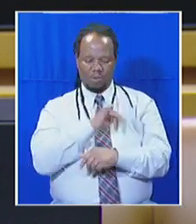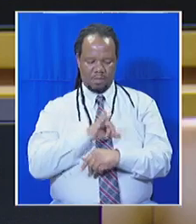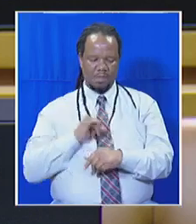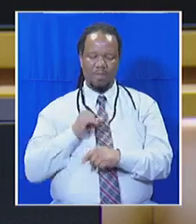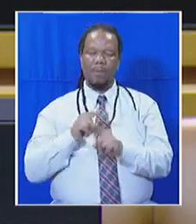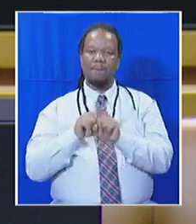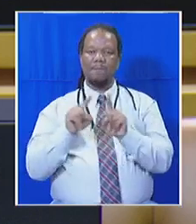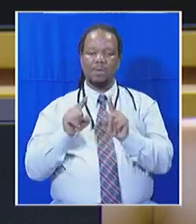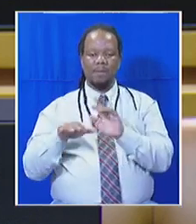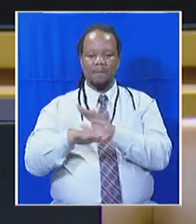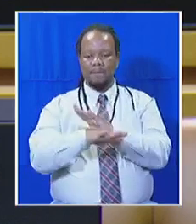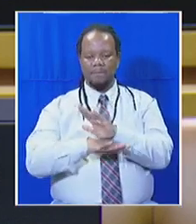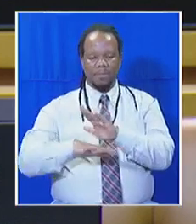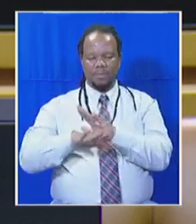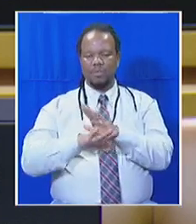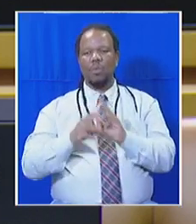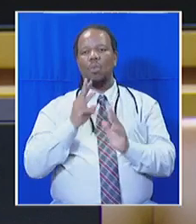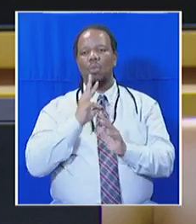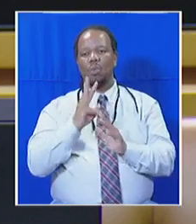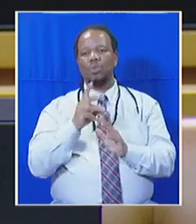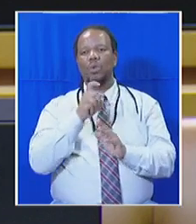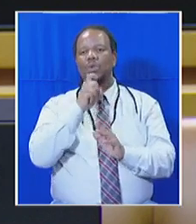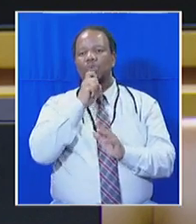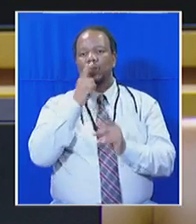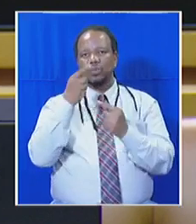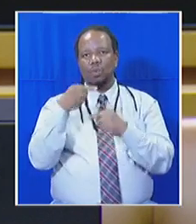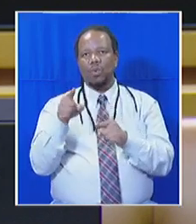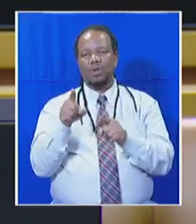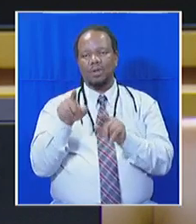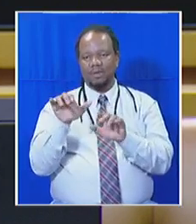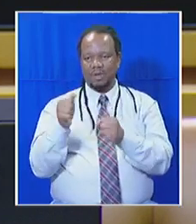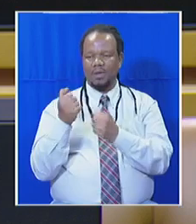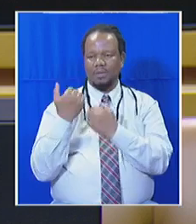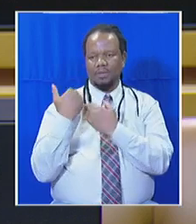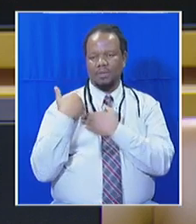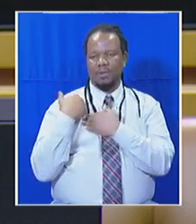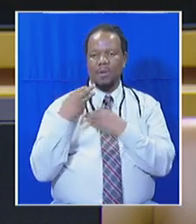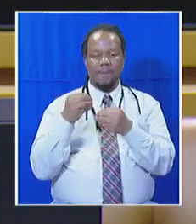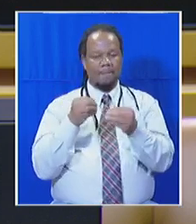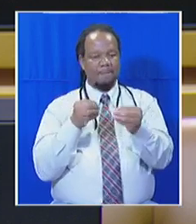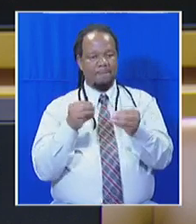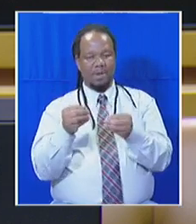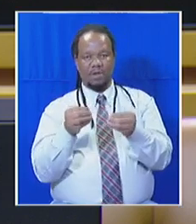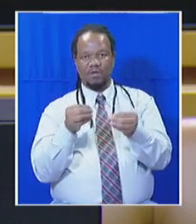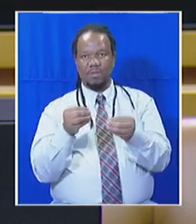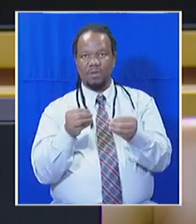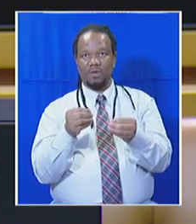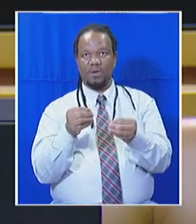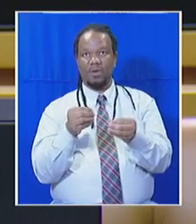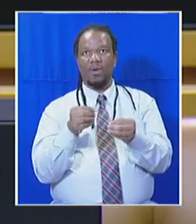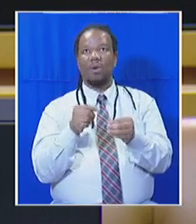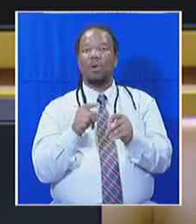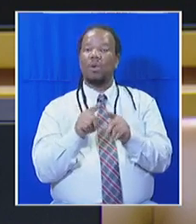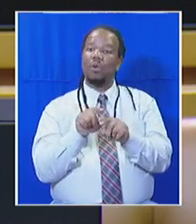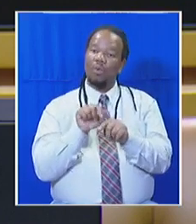of how to use water and taking responsibility, starting with management of those, management by